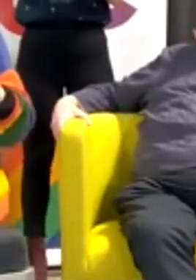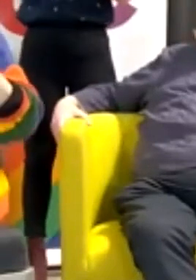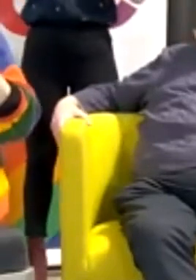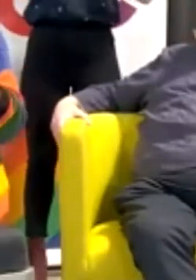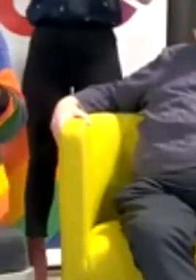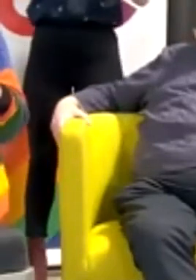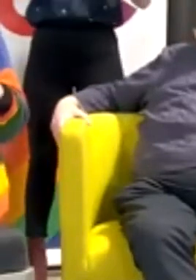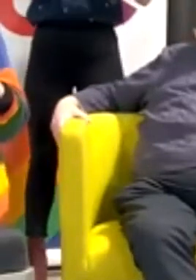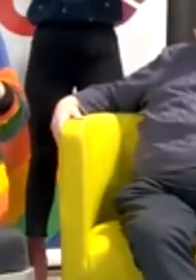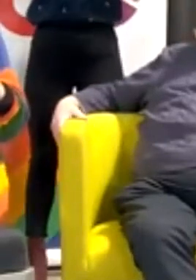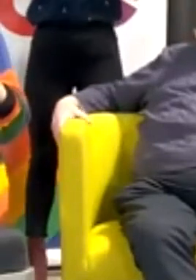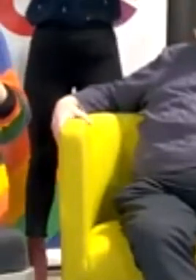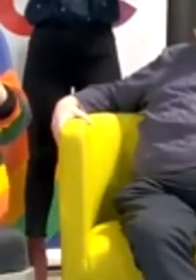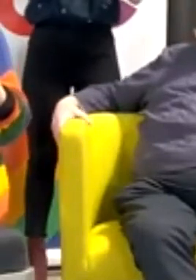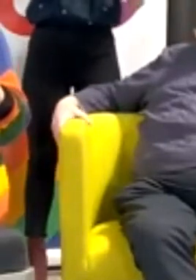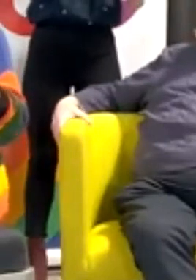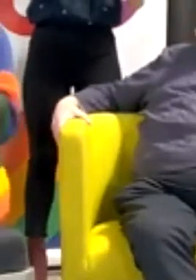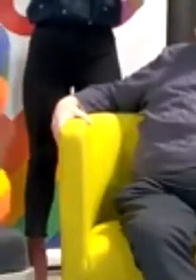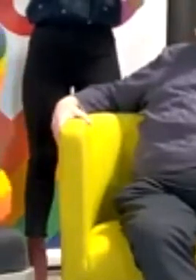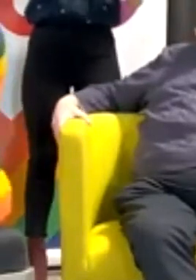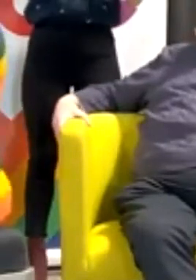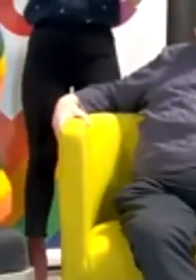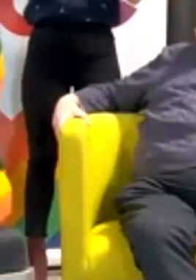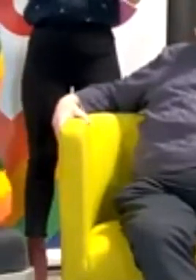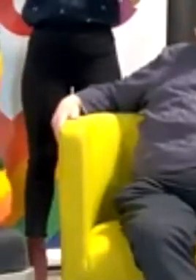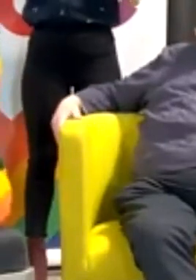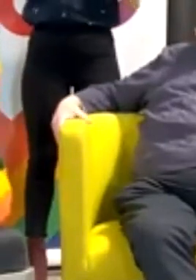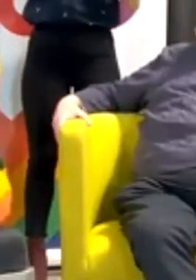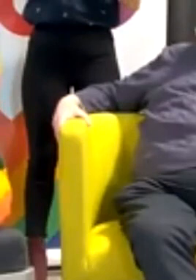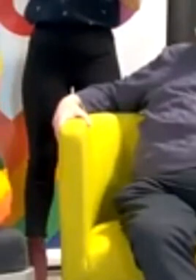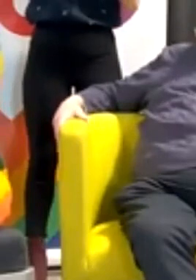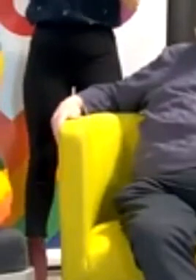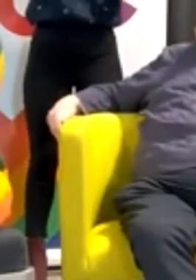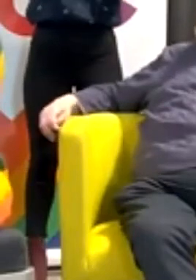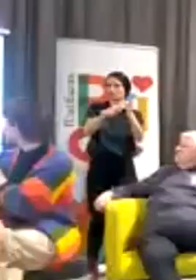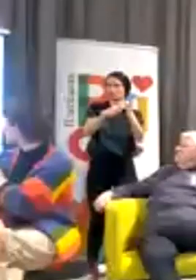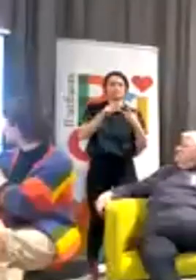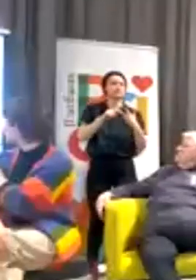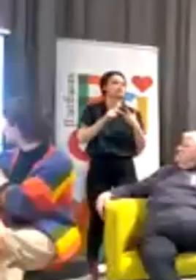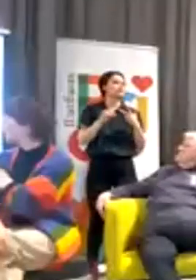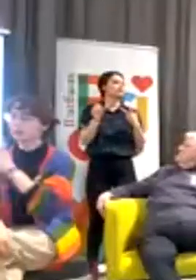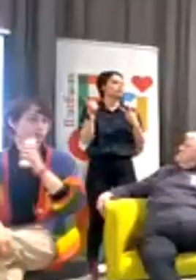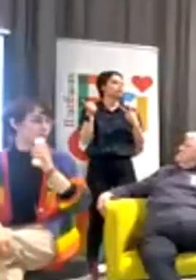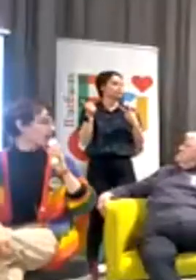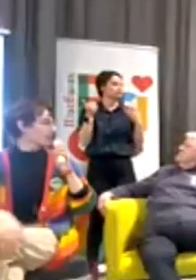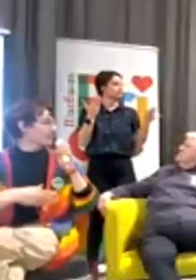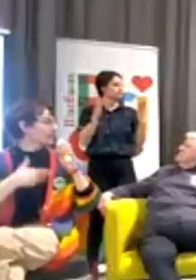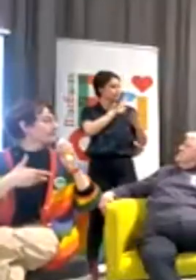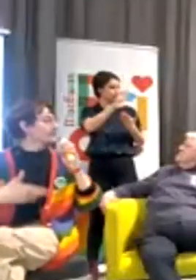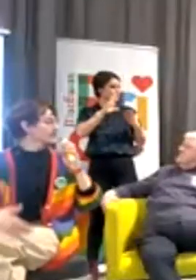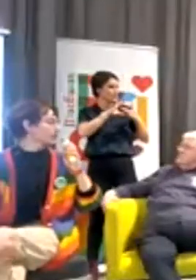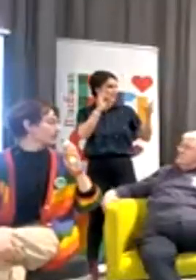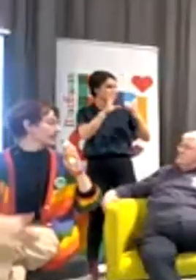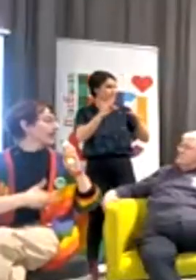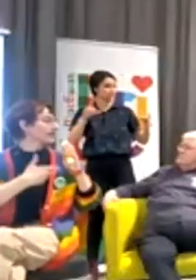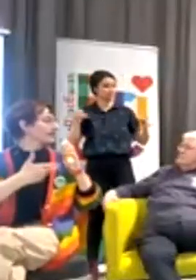their gender, their sexuality, their expression, whatever. What message you might have for them who are maybe not